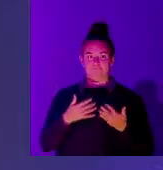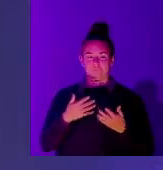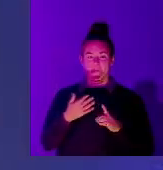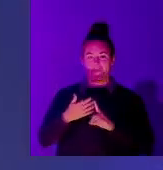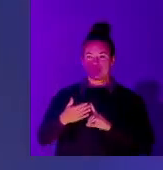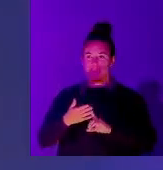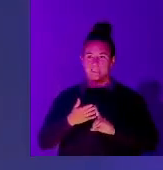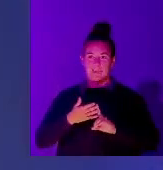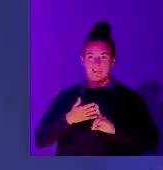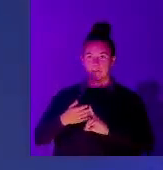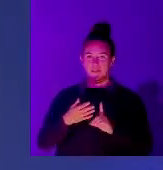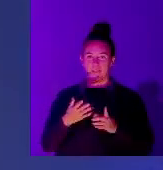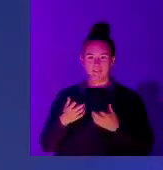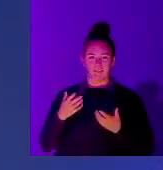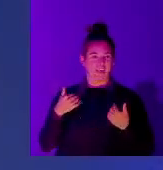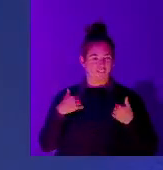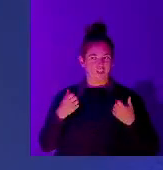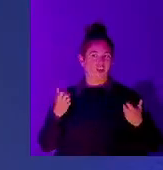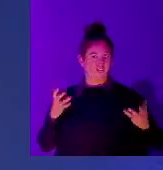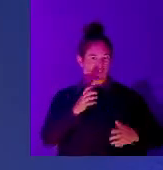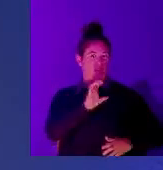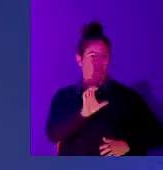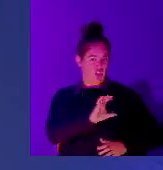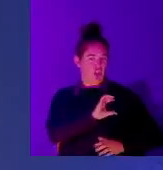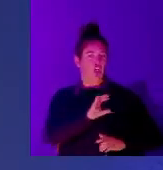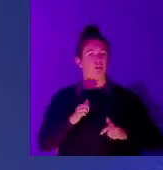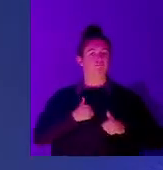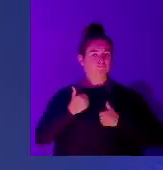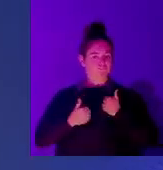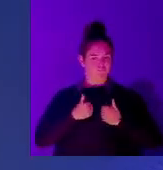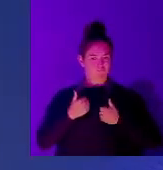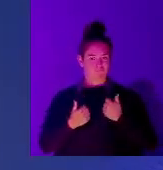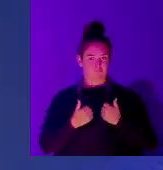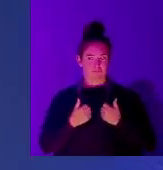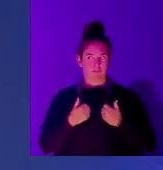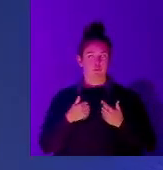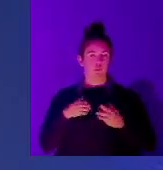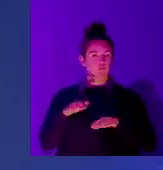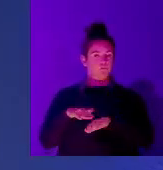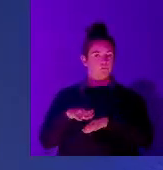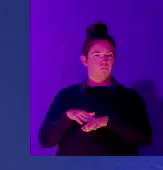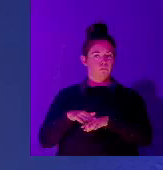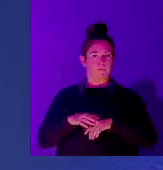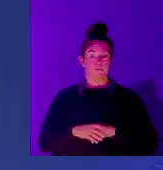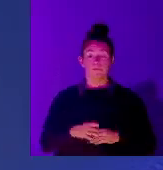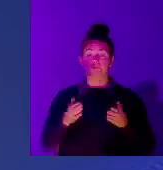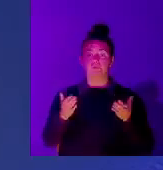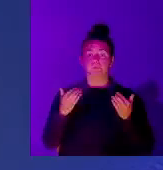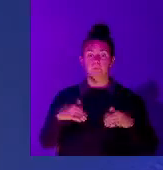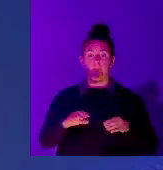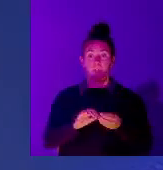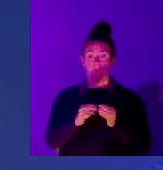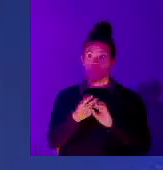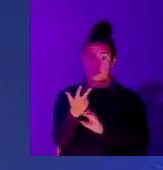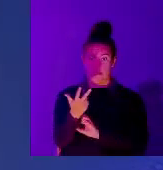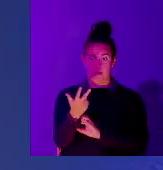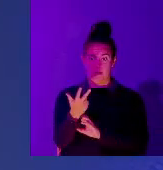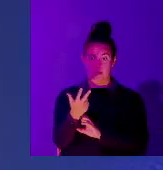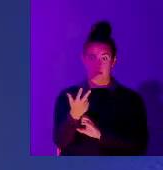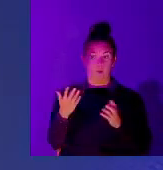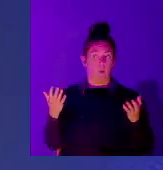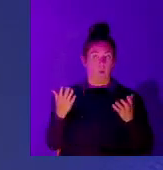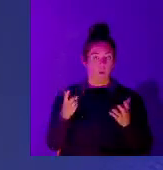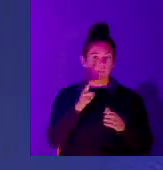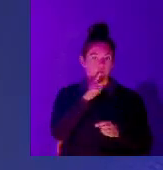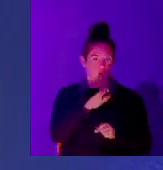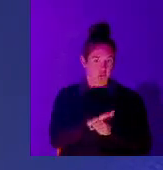Consideration number three. What does it say about the Holy Scriptures? Here's the